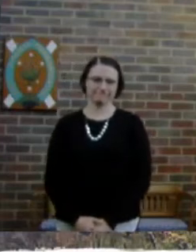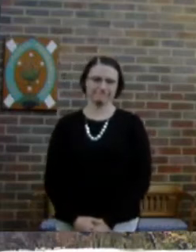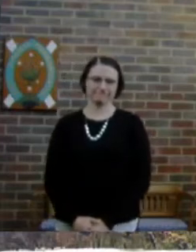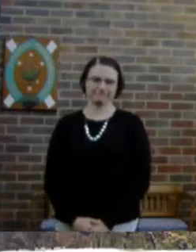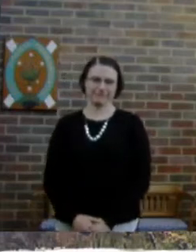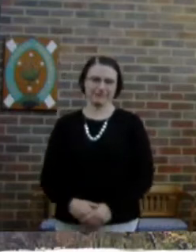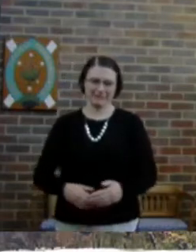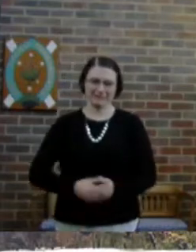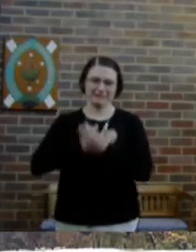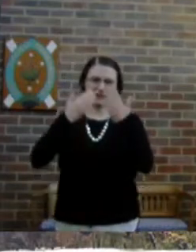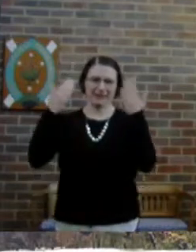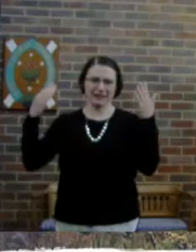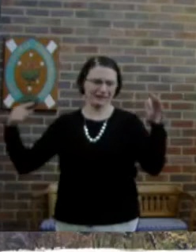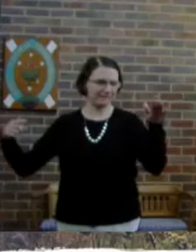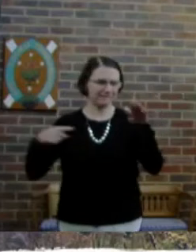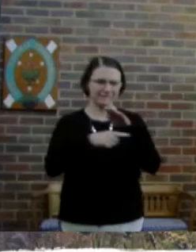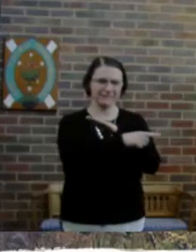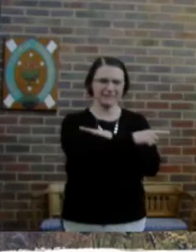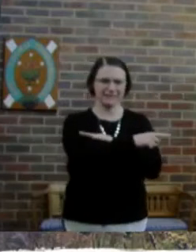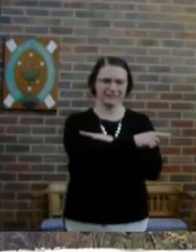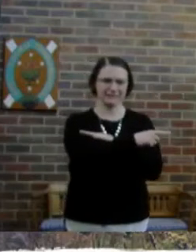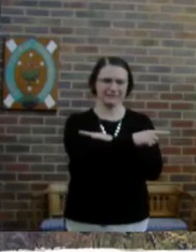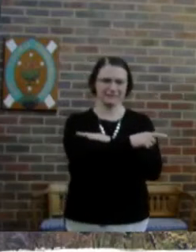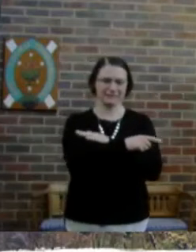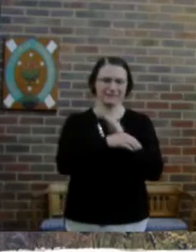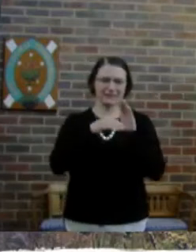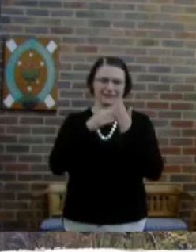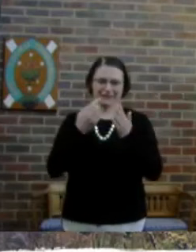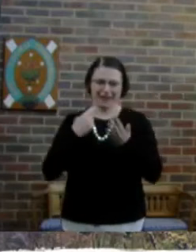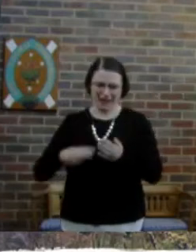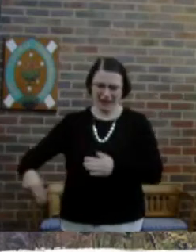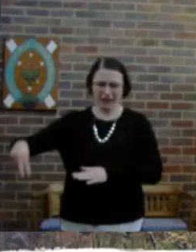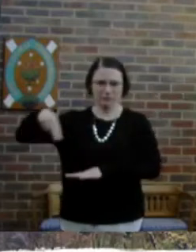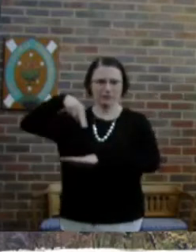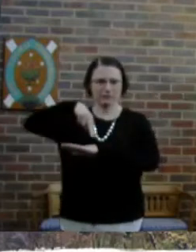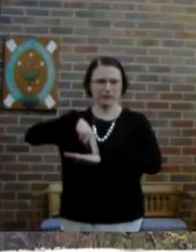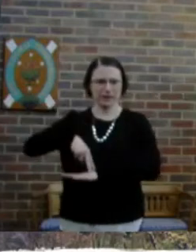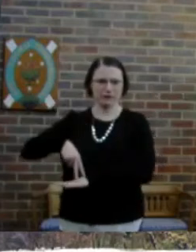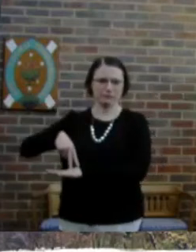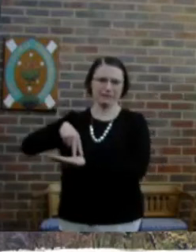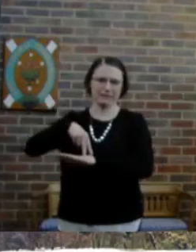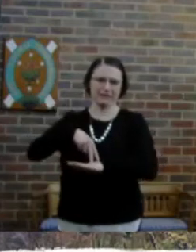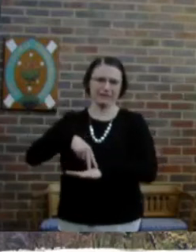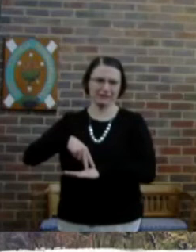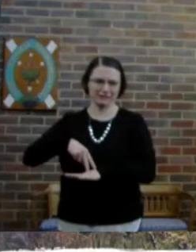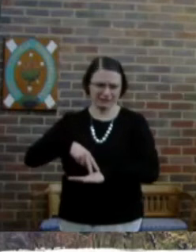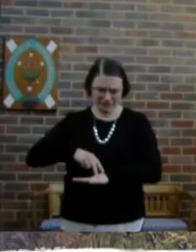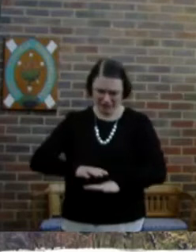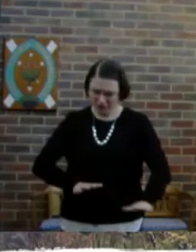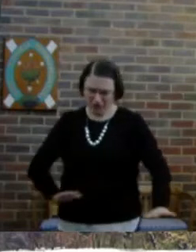Now the daylight flees Now the ground beneath